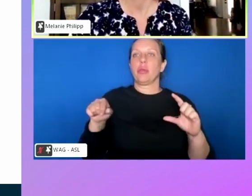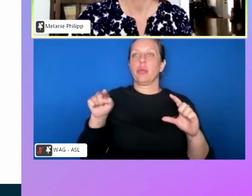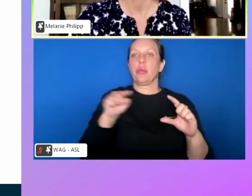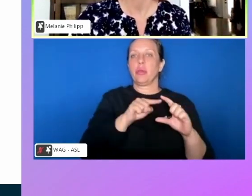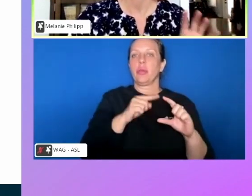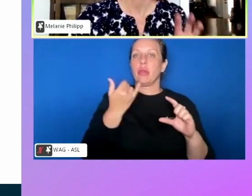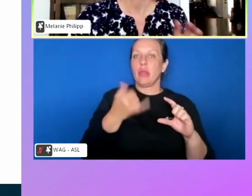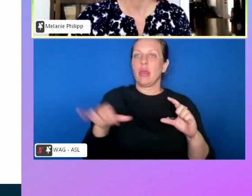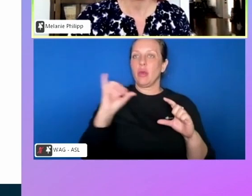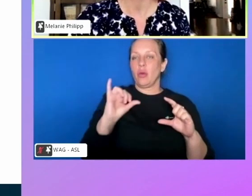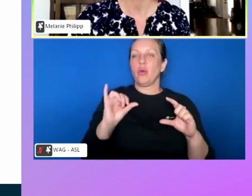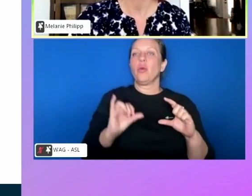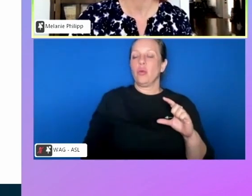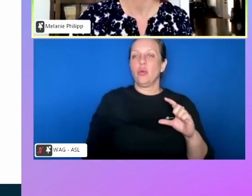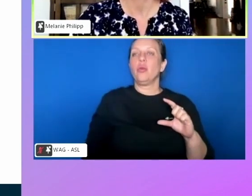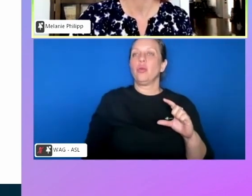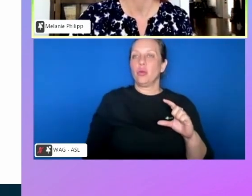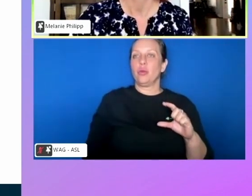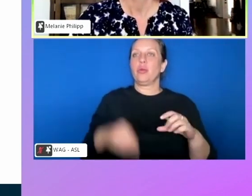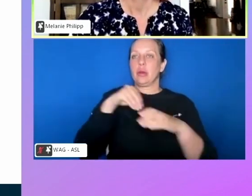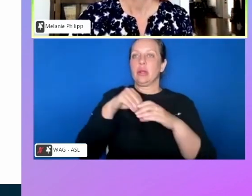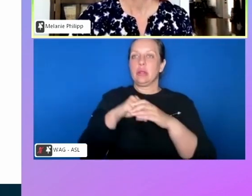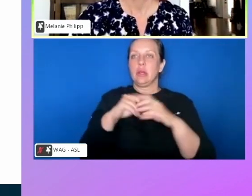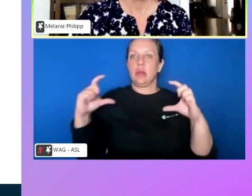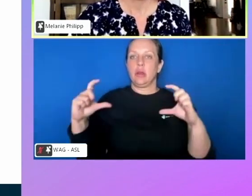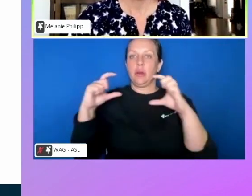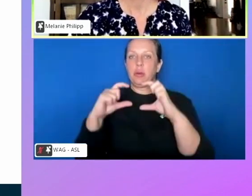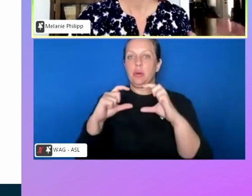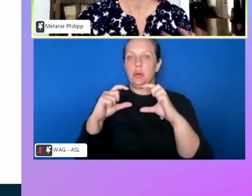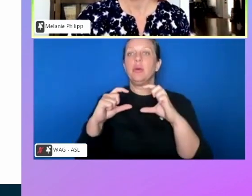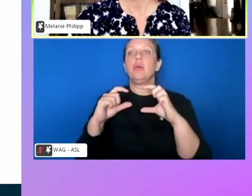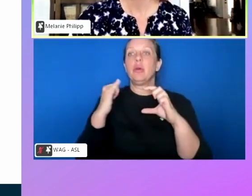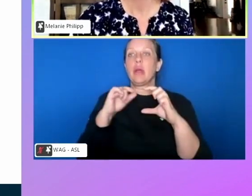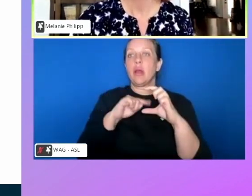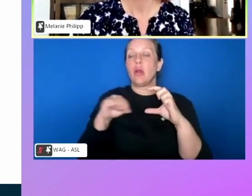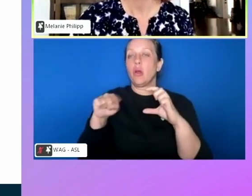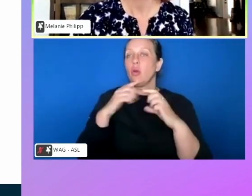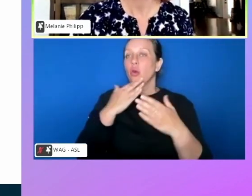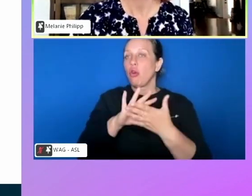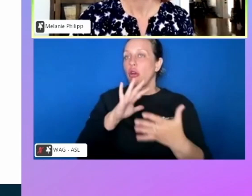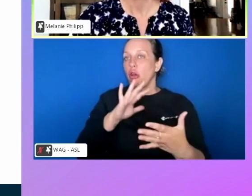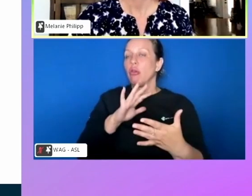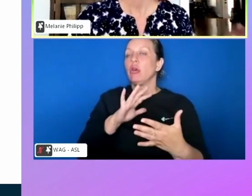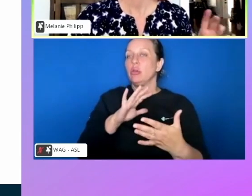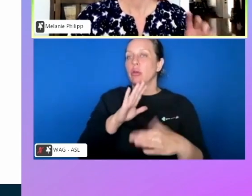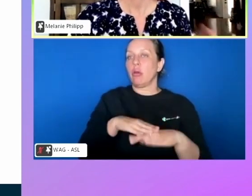yellow ring inset inside the button. The yellow has good contrast against the blue, and it also